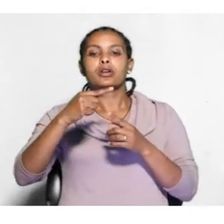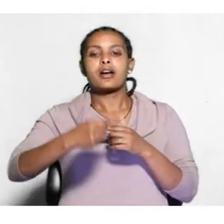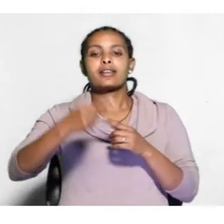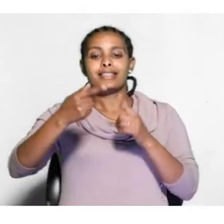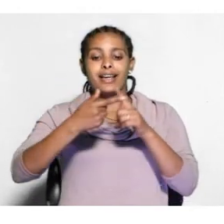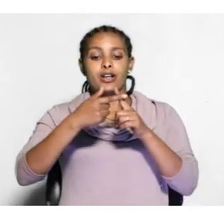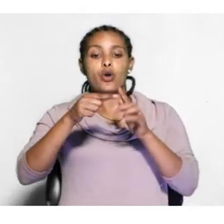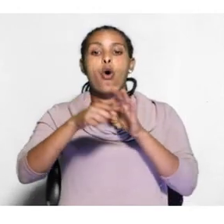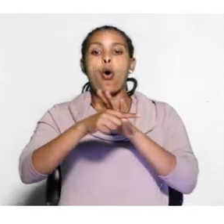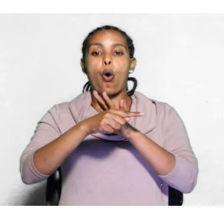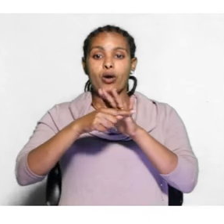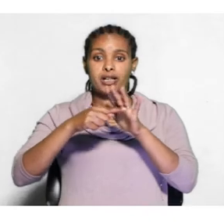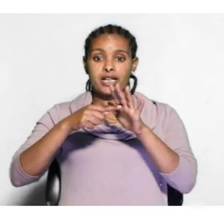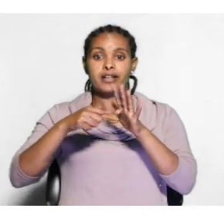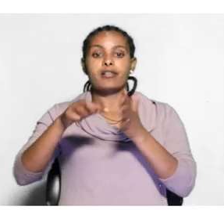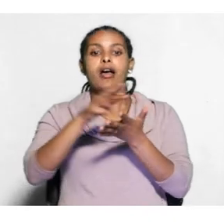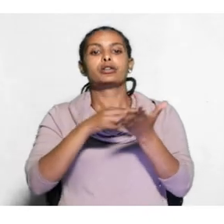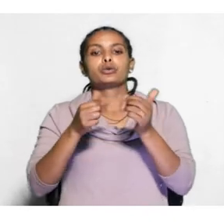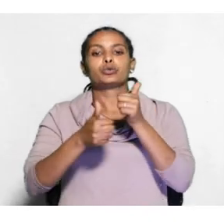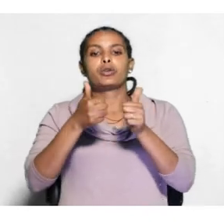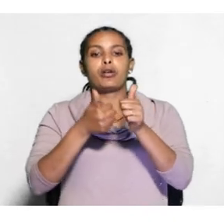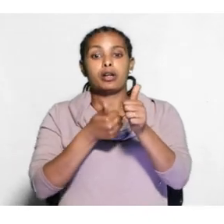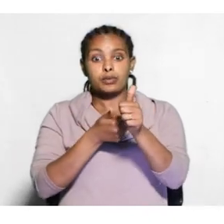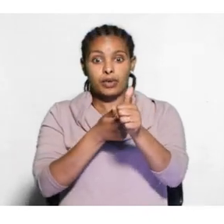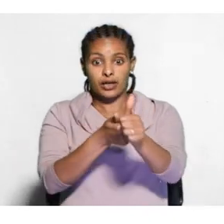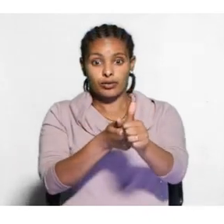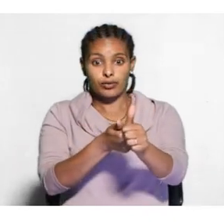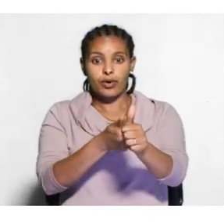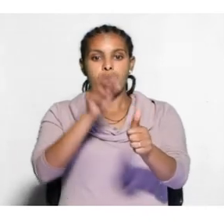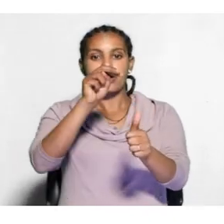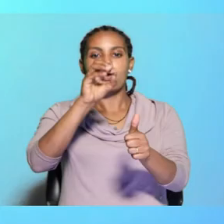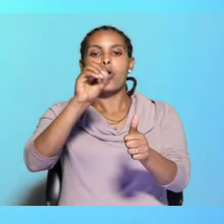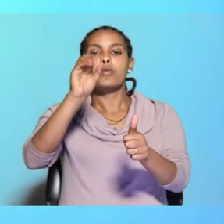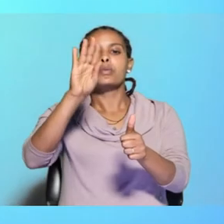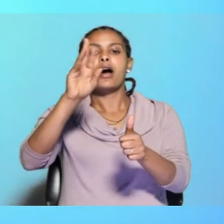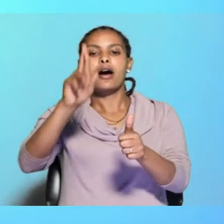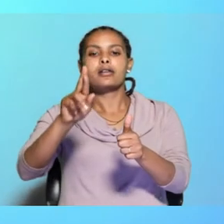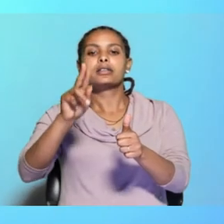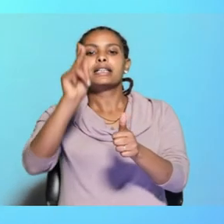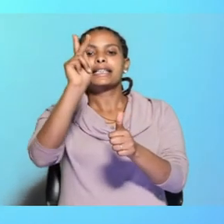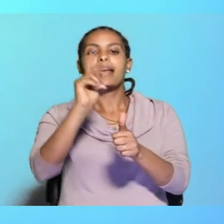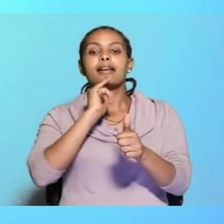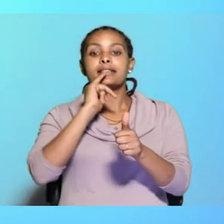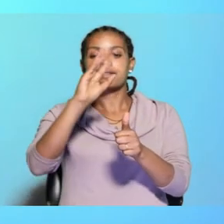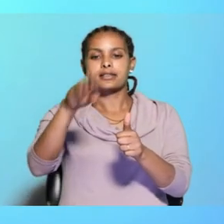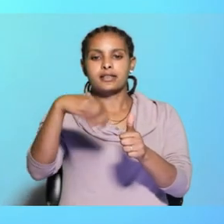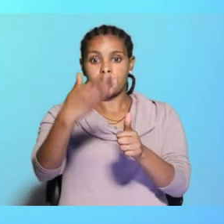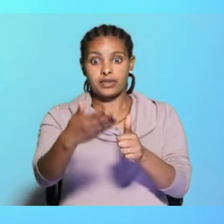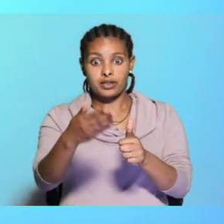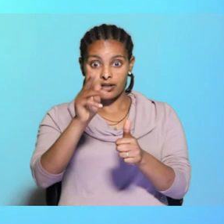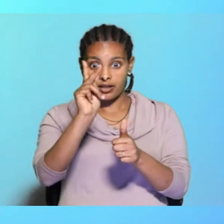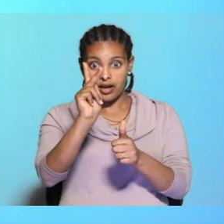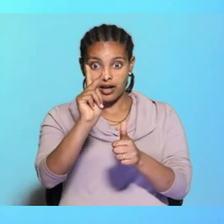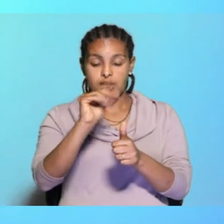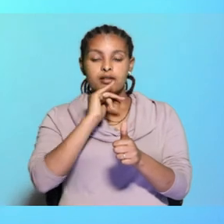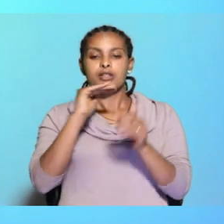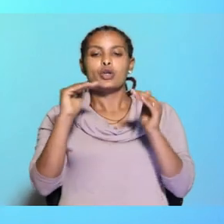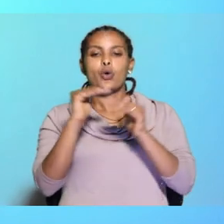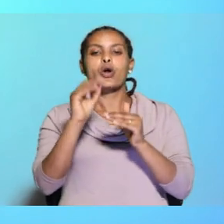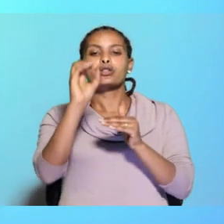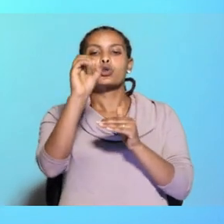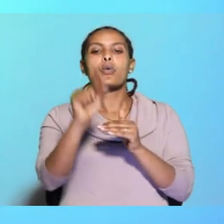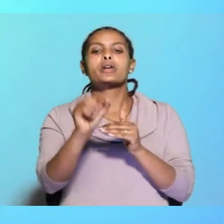order reaction with respect to nobl the rate constant k is given k equals